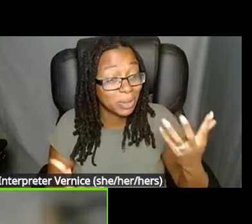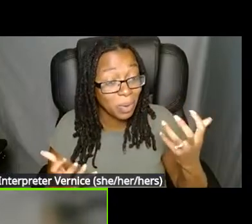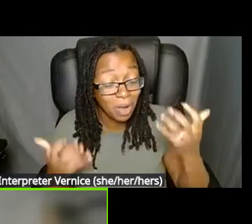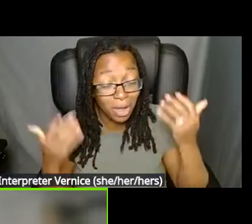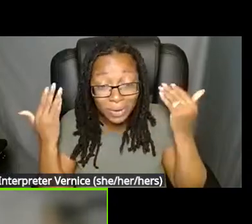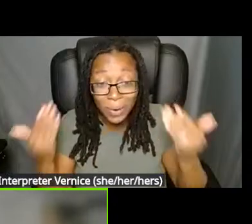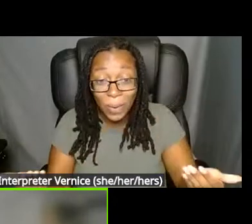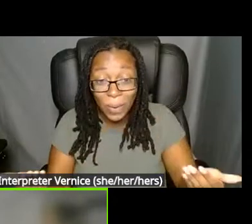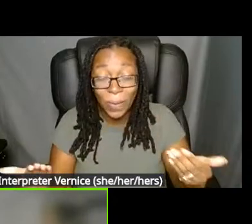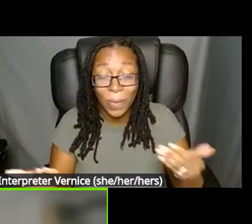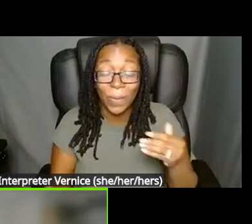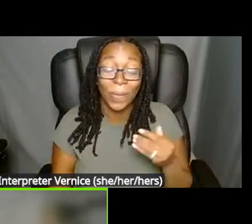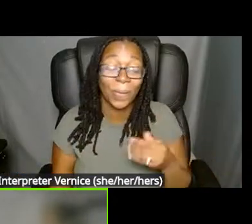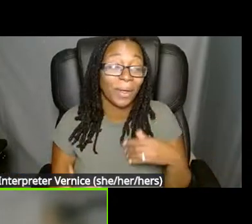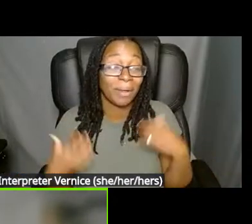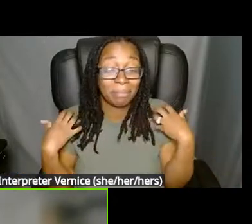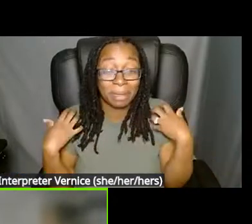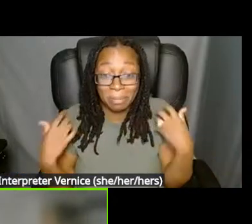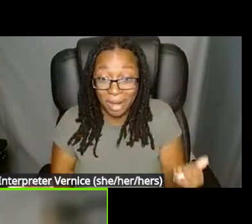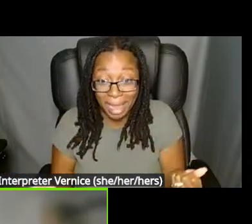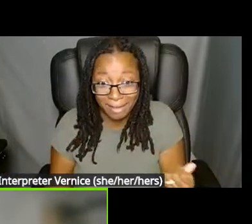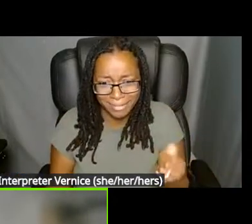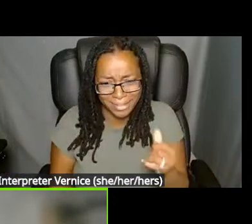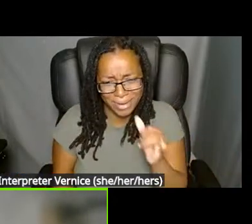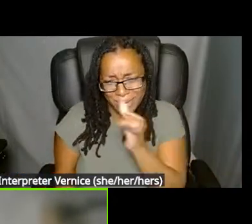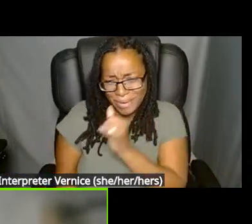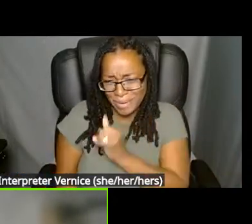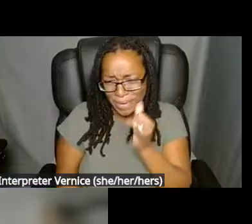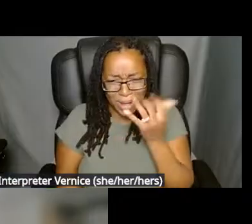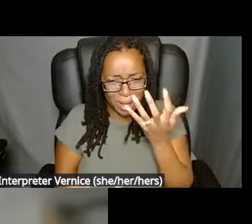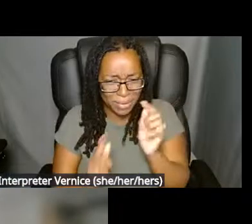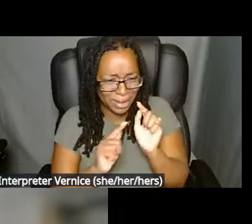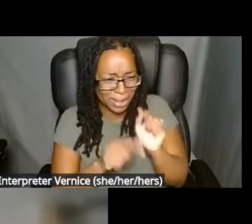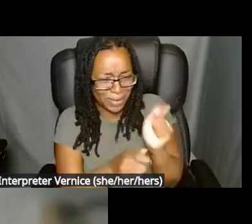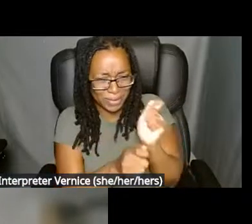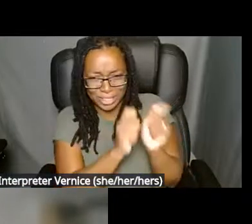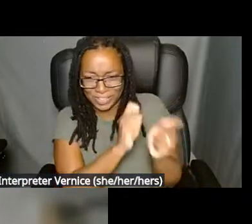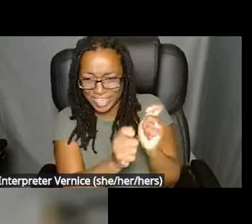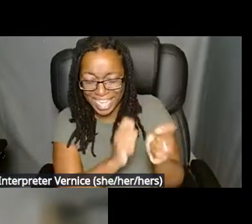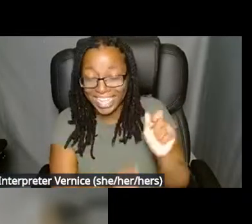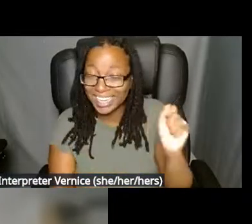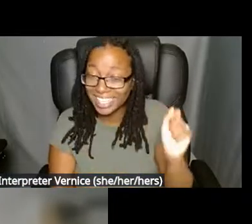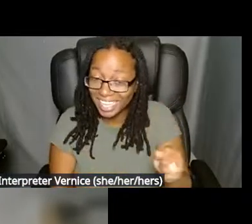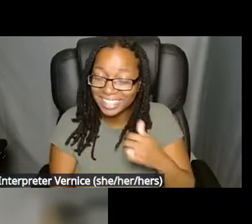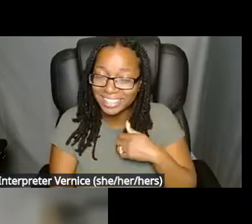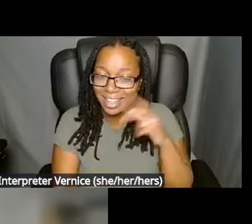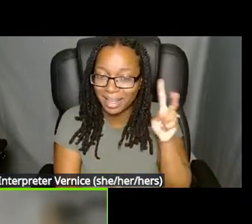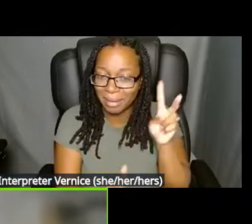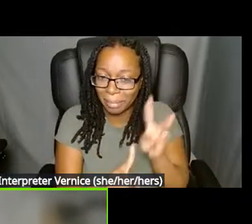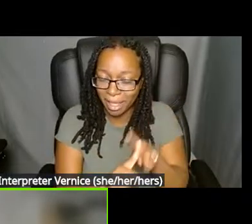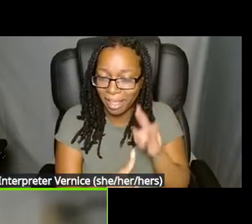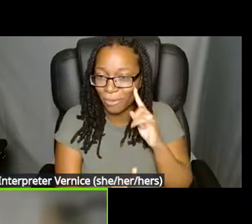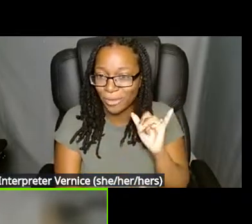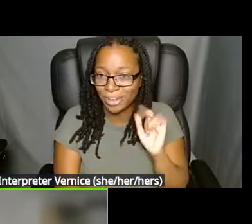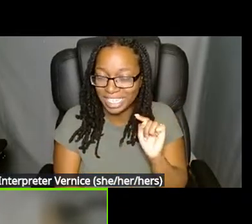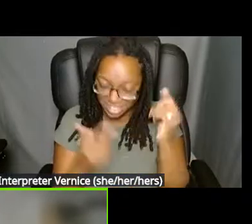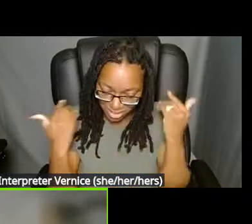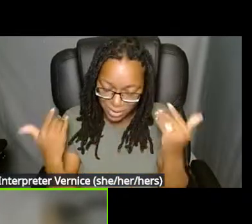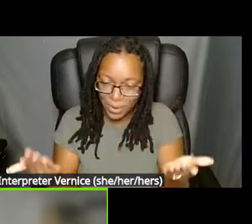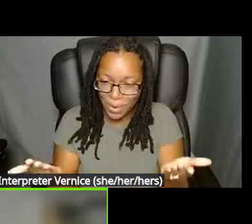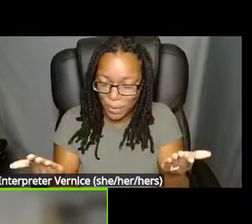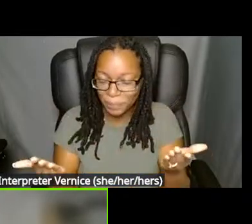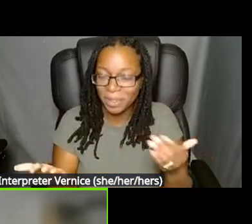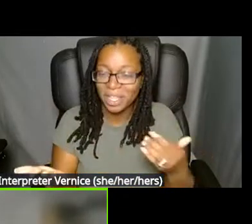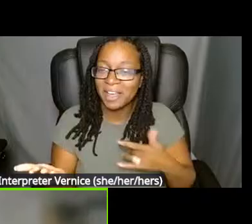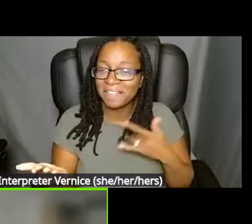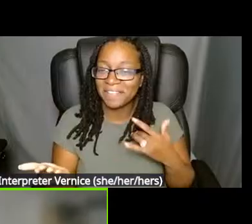brave and be like, oh, I want to be in Trinidad. You know what I mean? For whatever Yeah. reason, apply for it, go. So that's like literally it. Like I feel like at